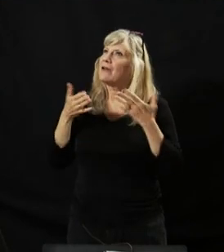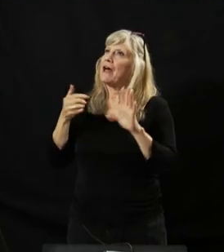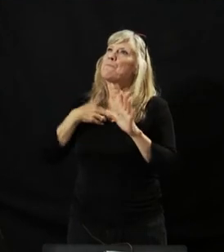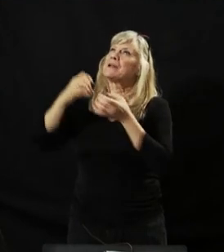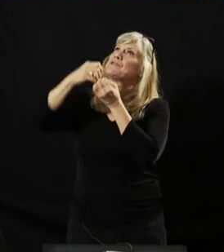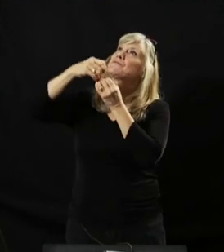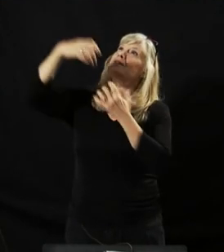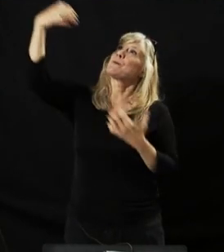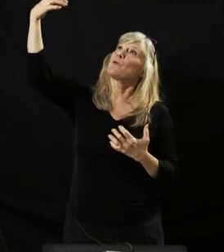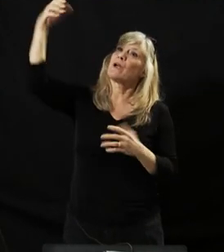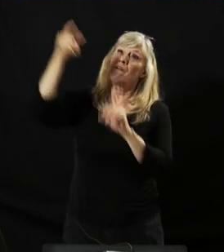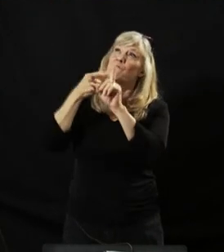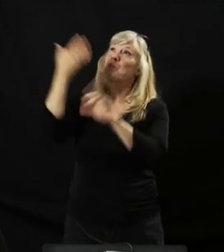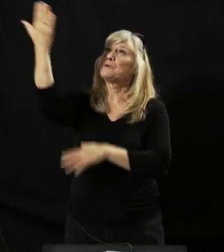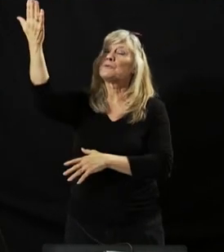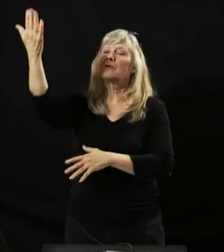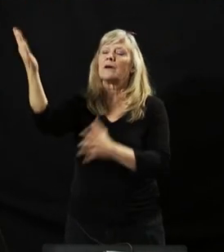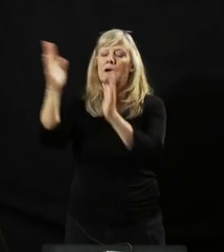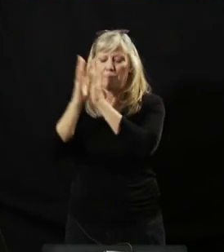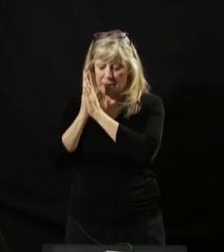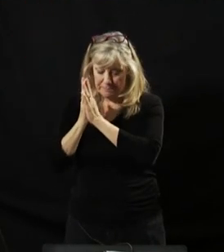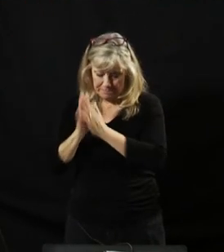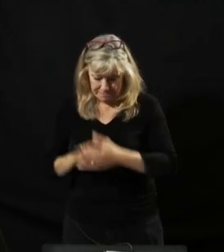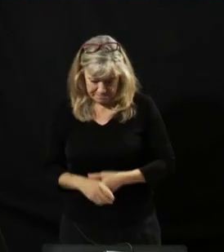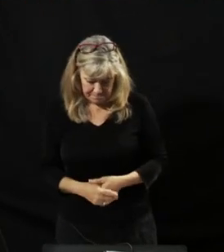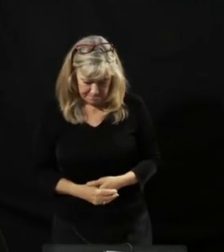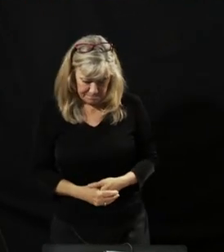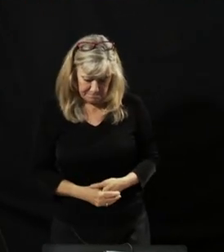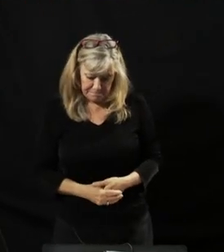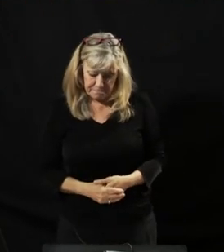be separated from you. Amen.